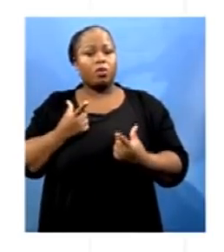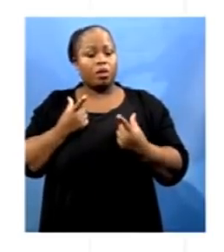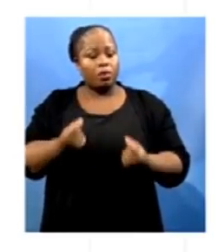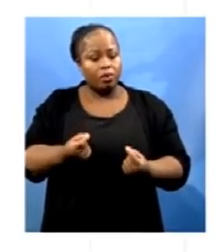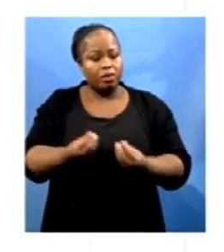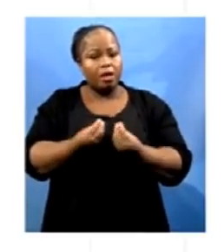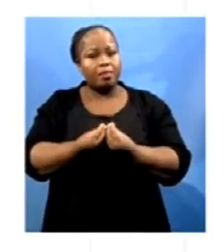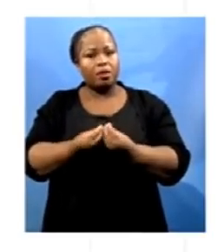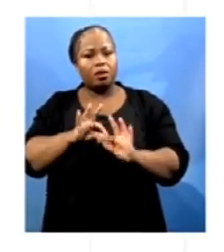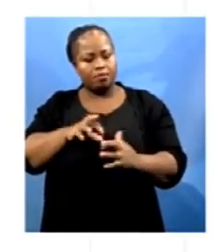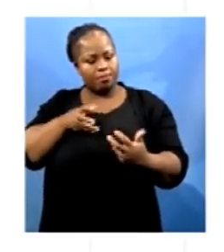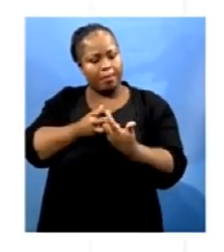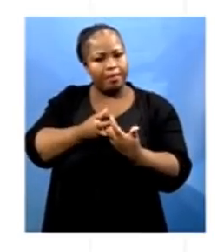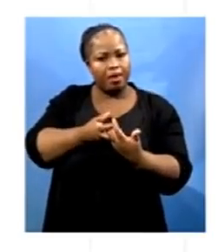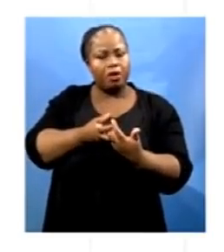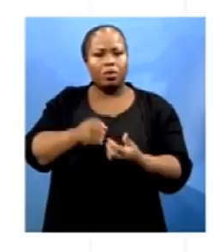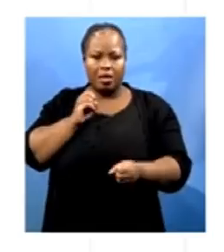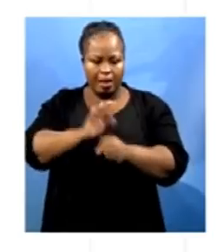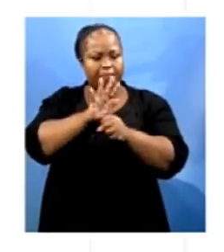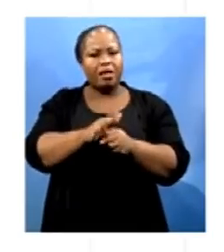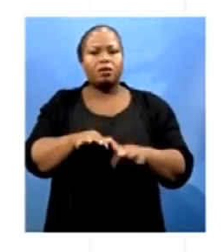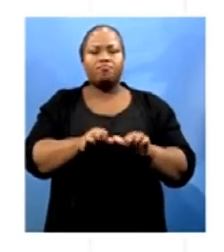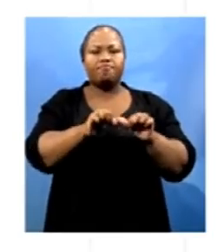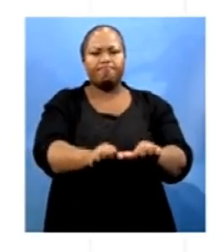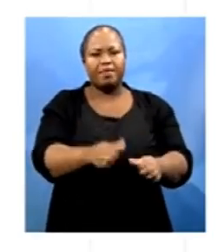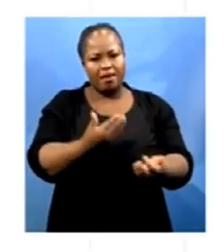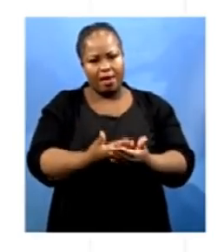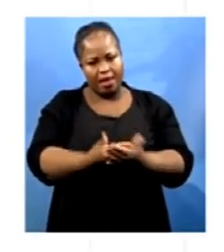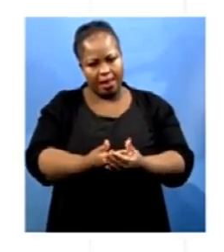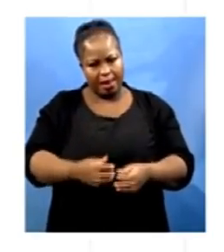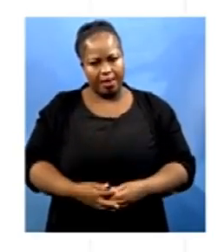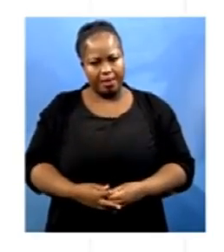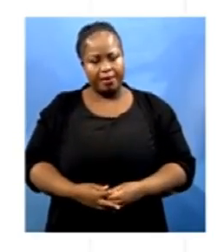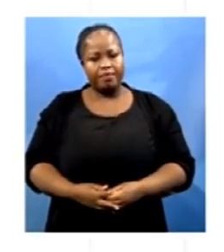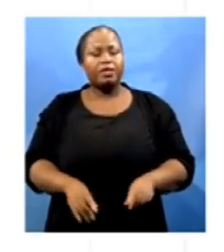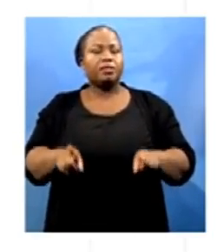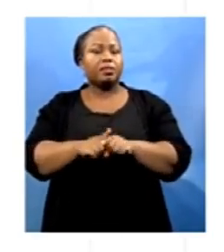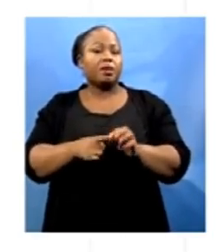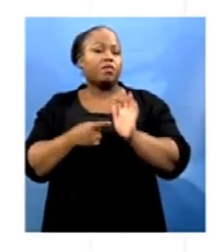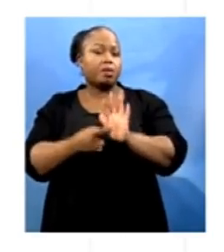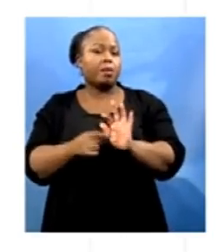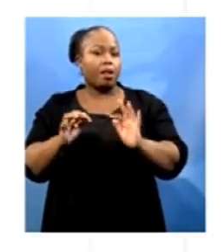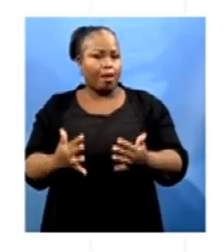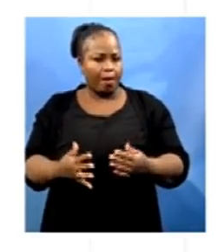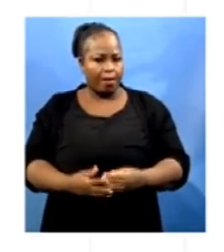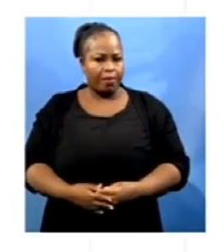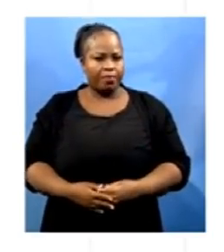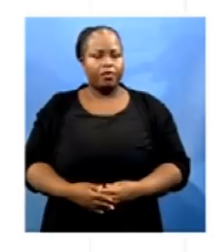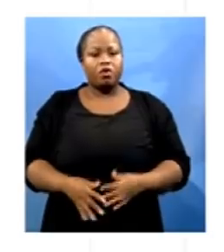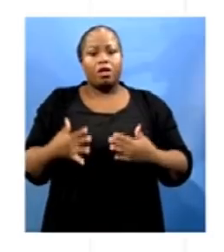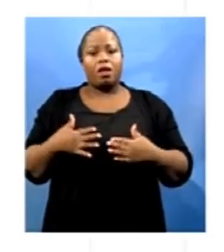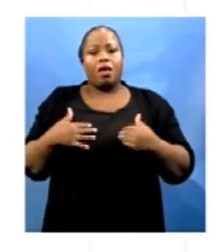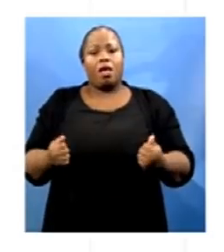be sustained. An example of that is in our health response activities, where we